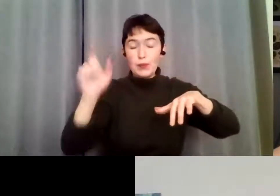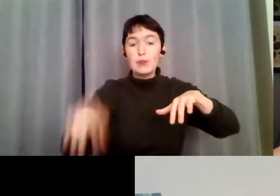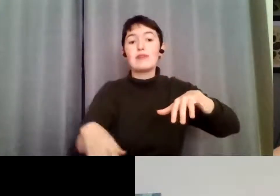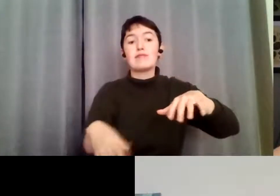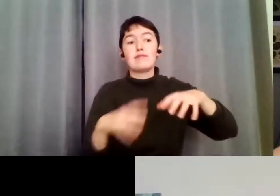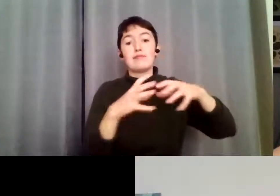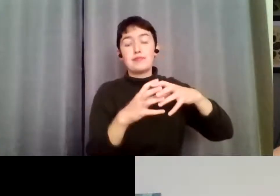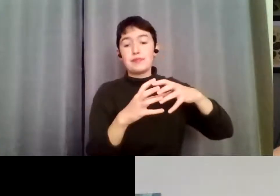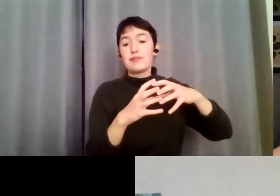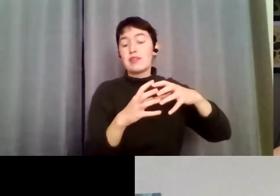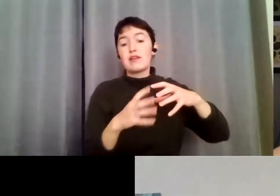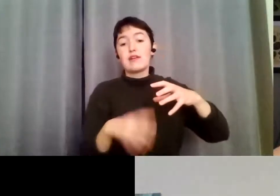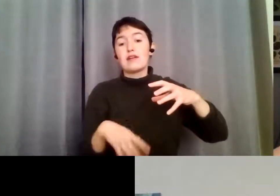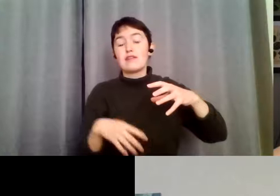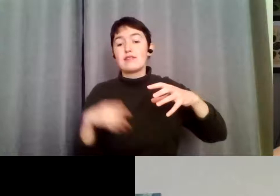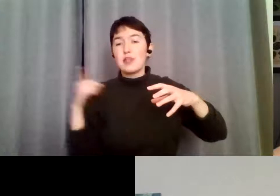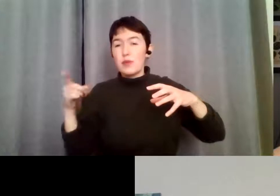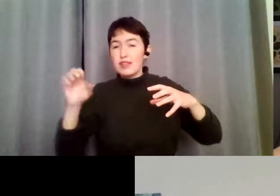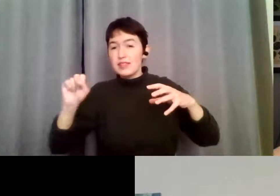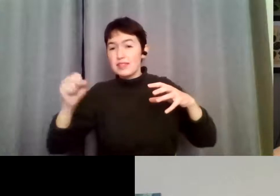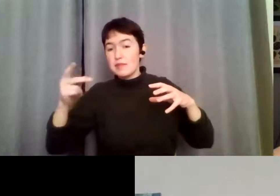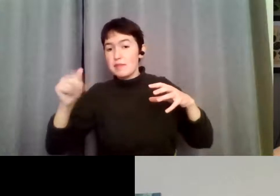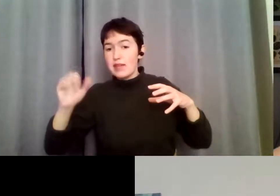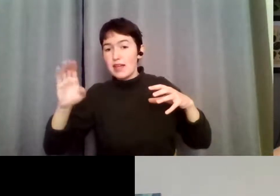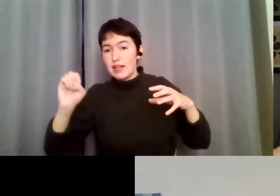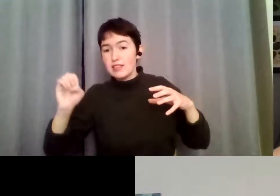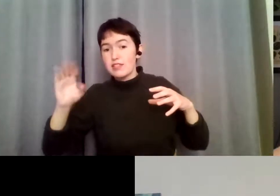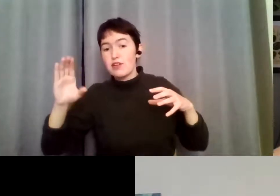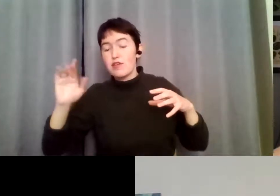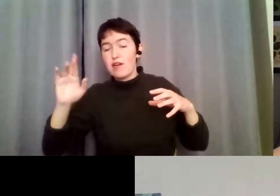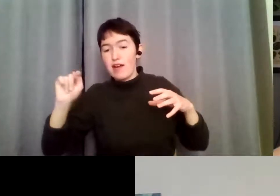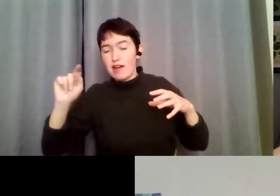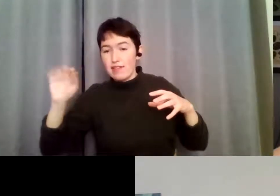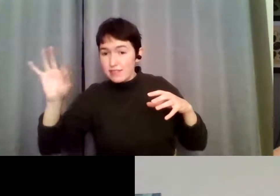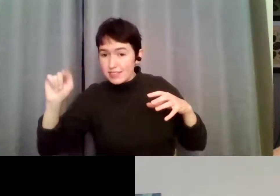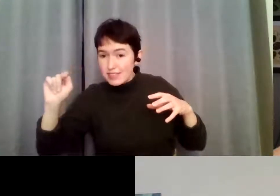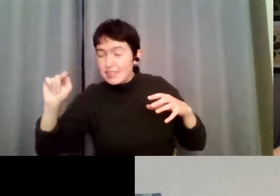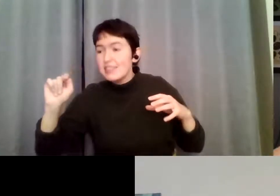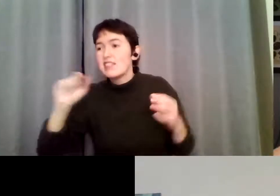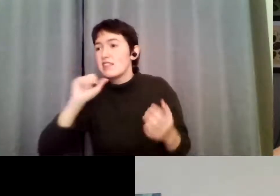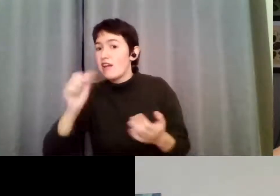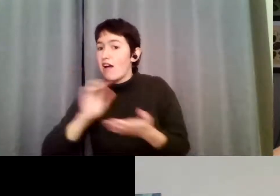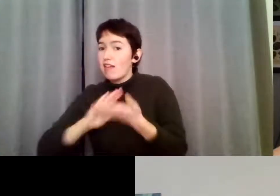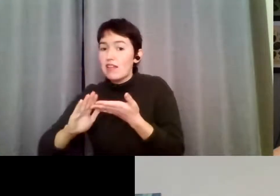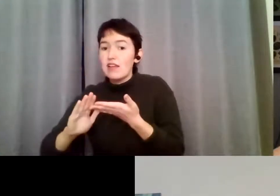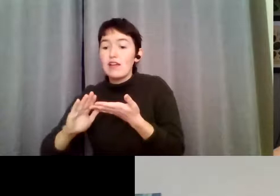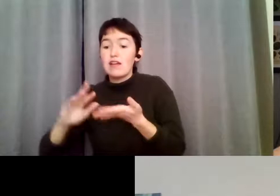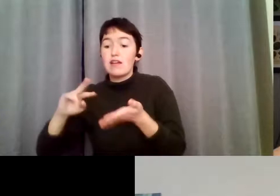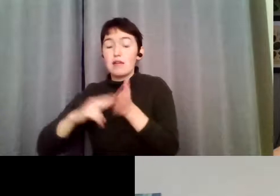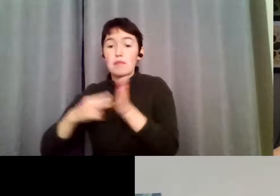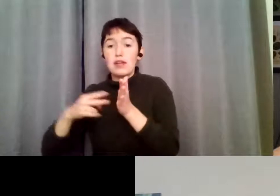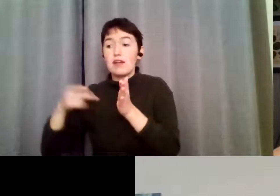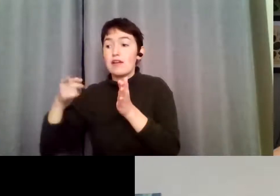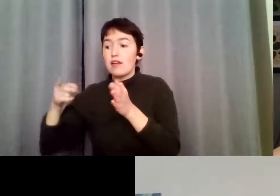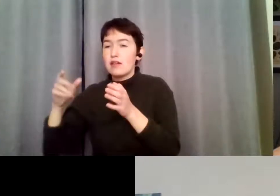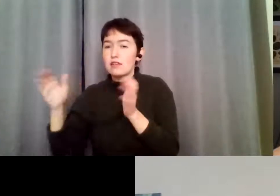that spacecraft, because it wasn't quite as clean as it should have been, there might be some tiny microorganisms on that. There